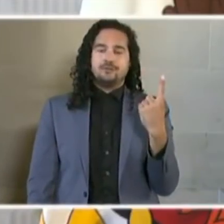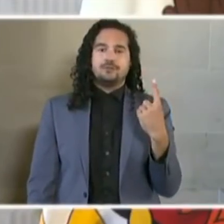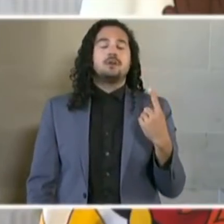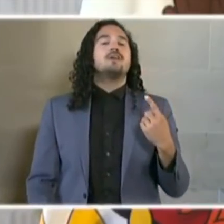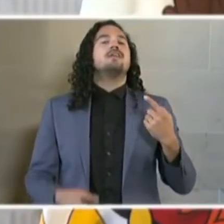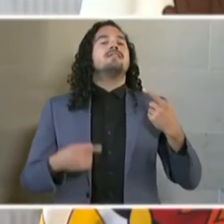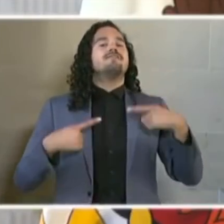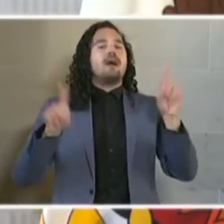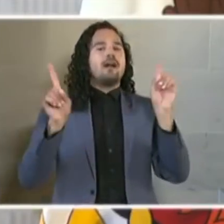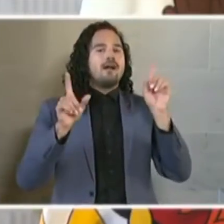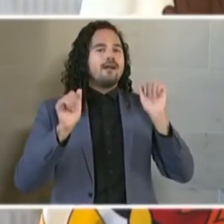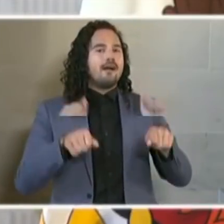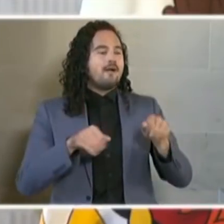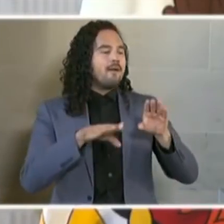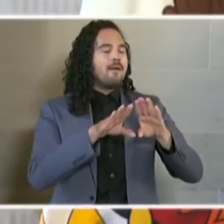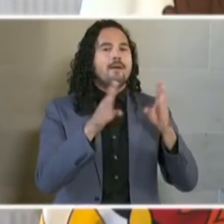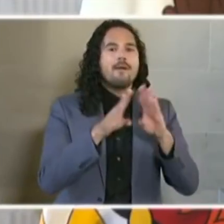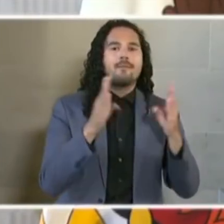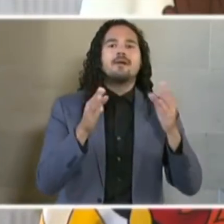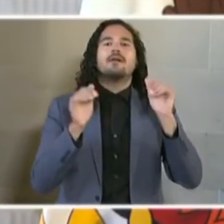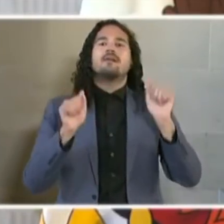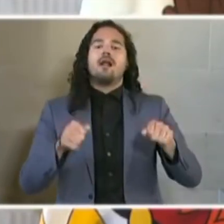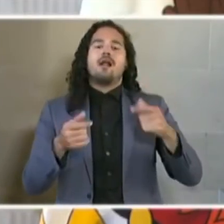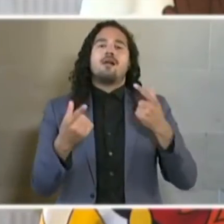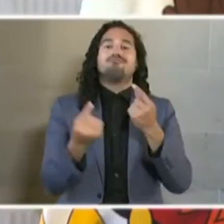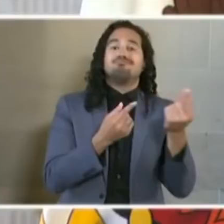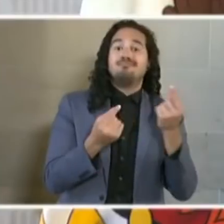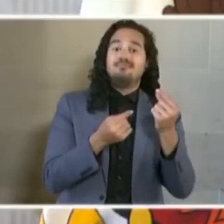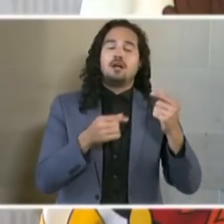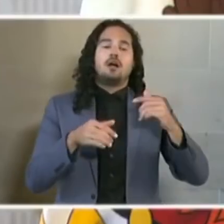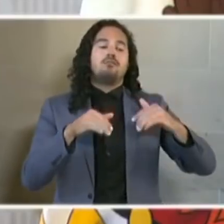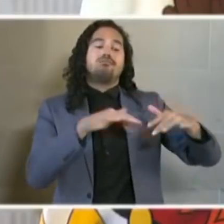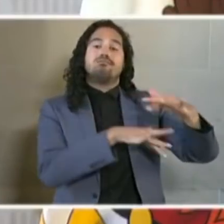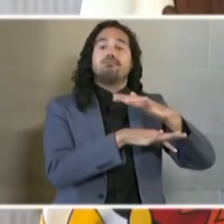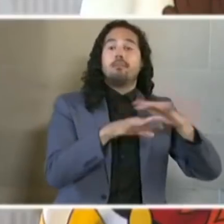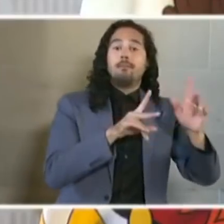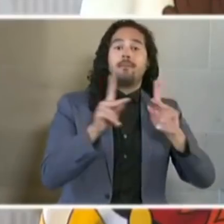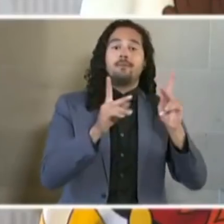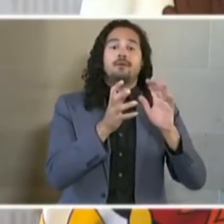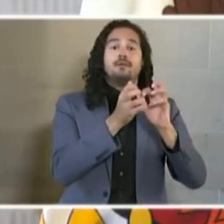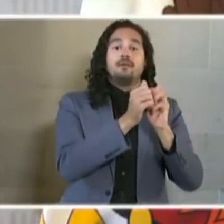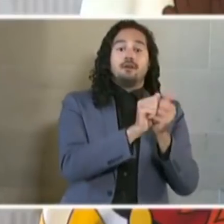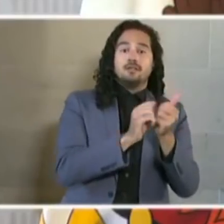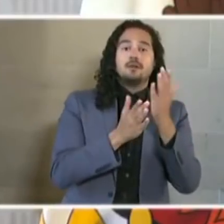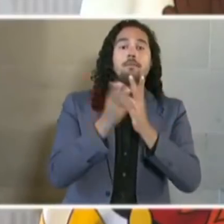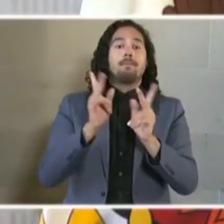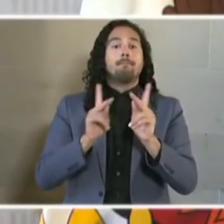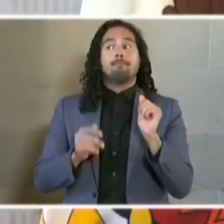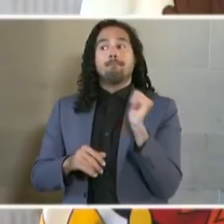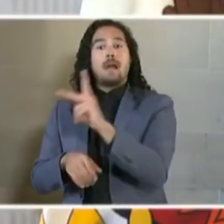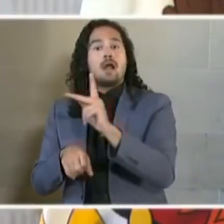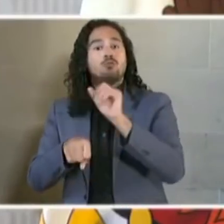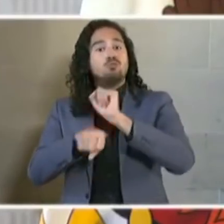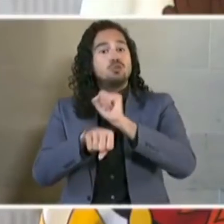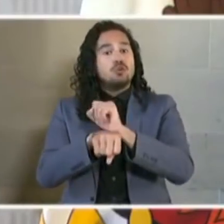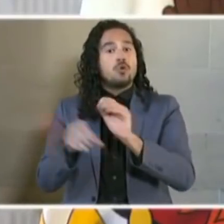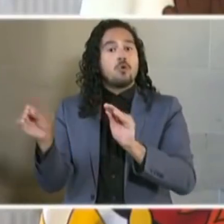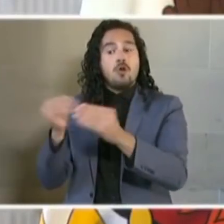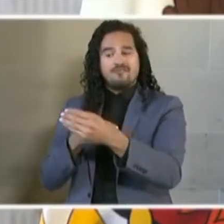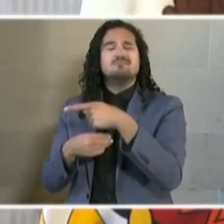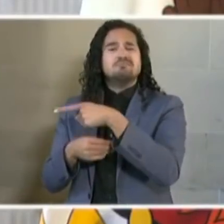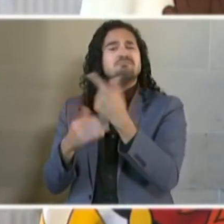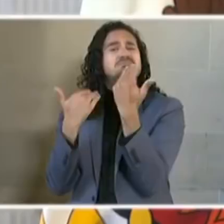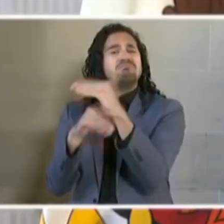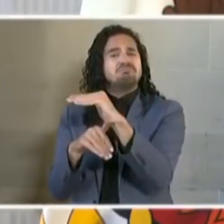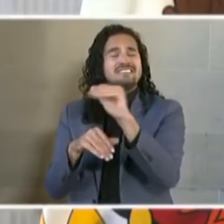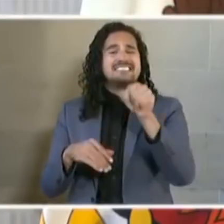activity and movement. We have employees returning to offices at limited capacity, students